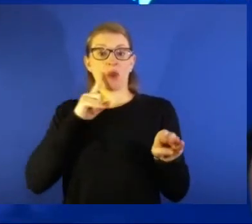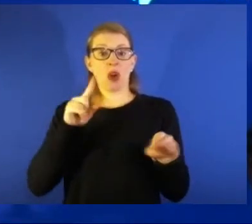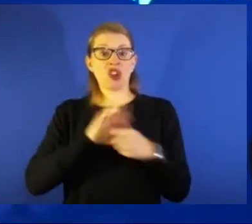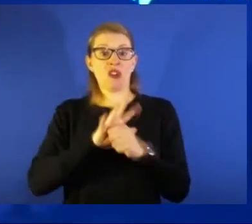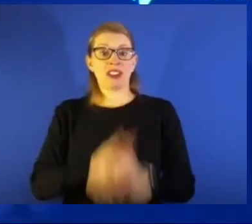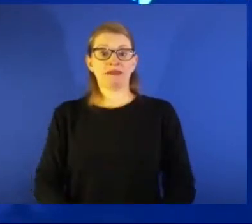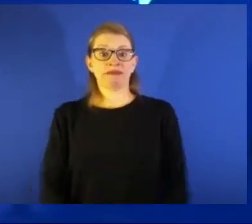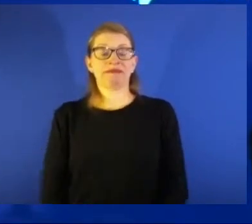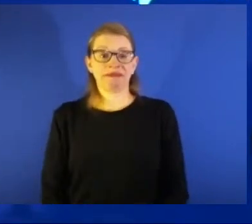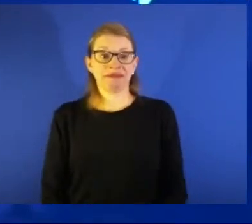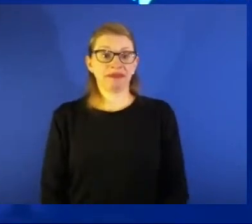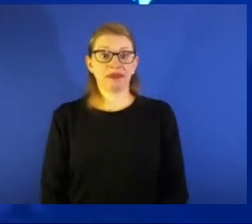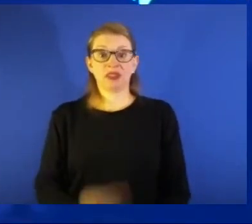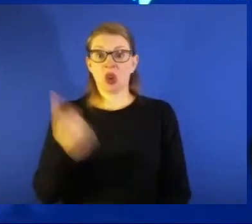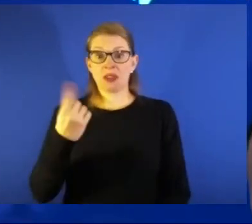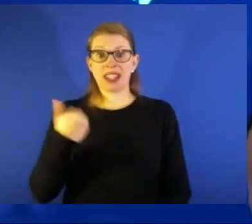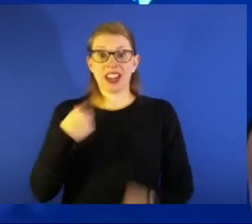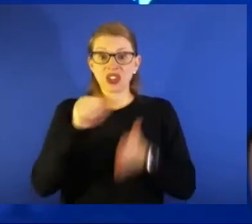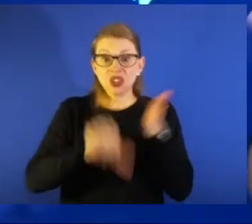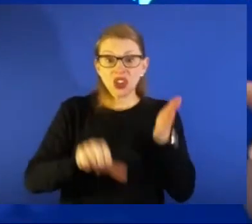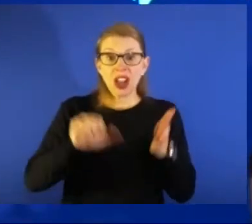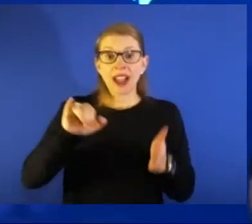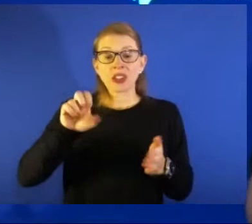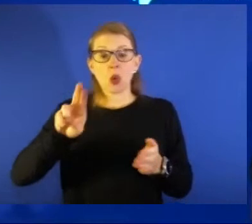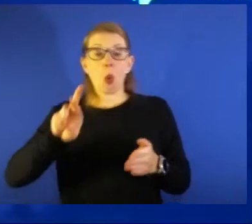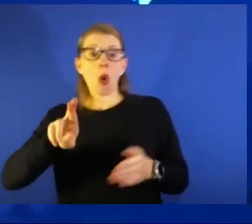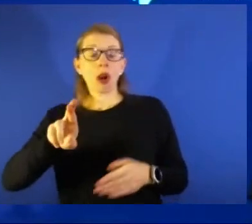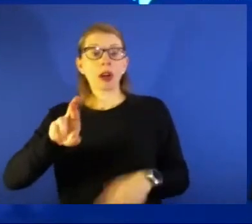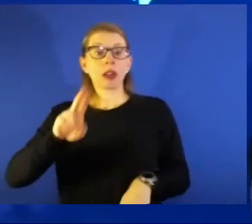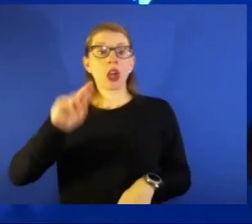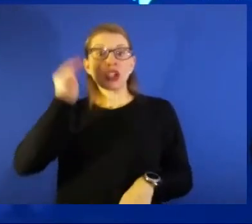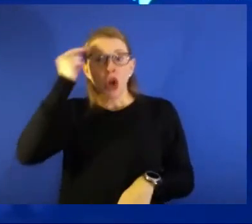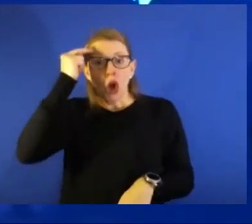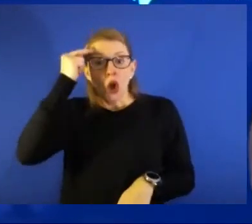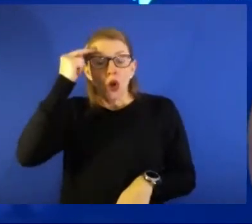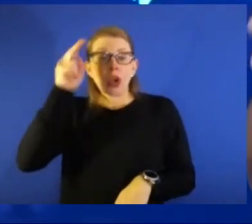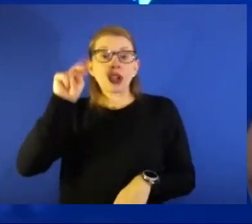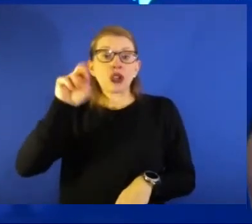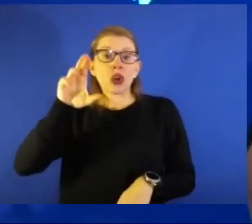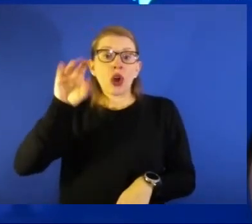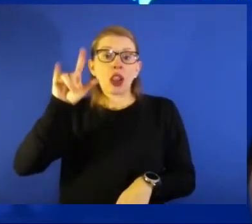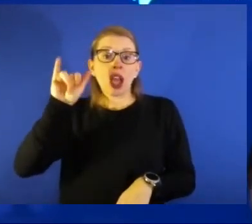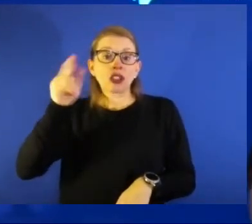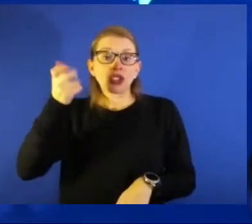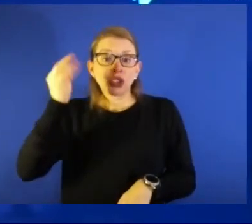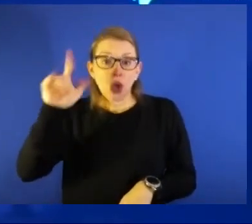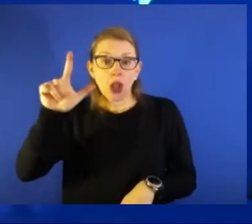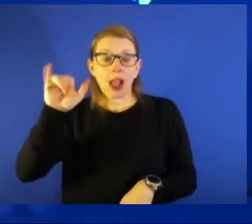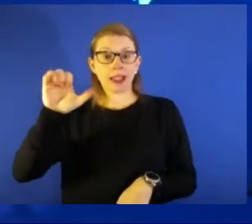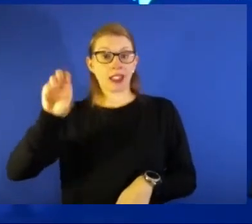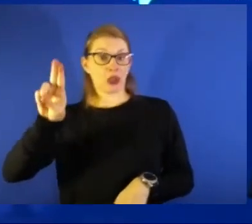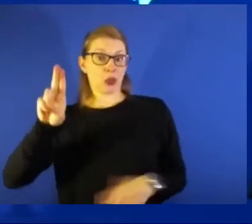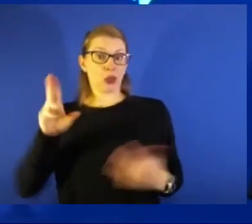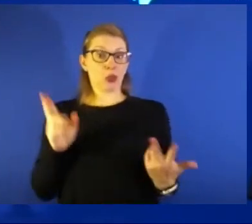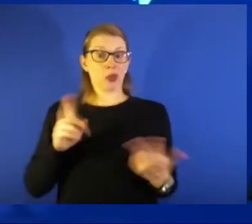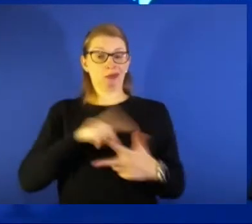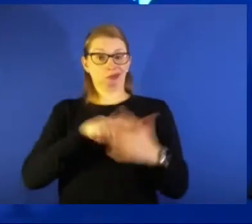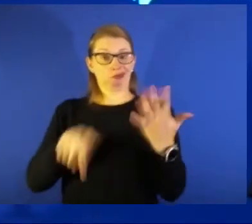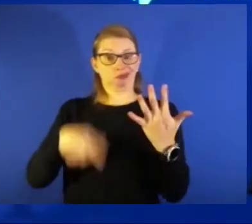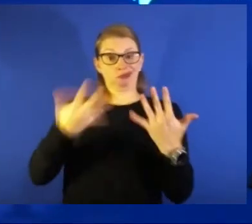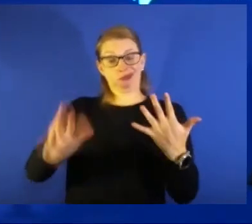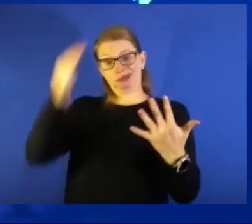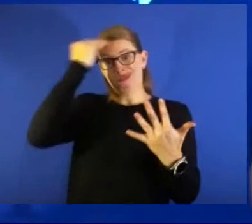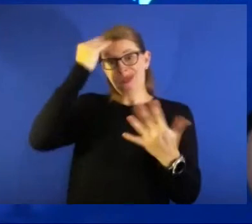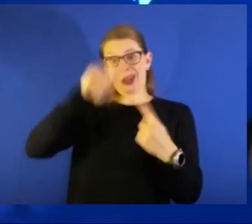We've always had a surgical ICU or a neuro ICU or a pediatric ICU because, those are always things that we know of. And to think that